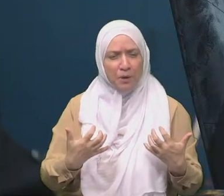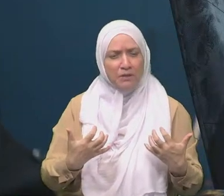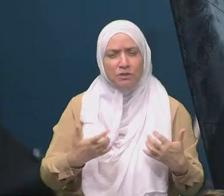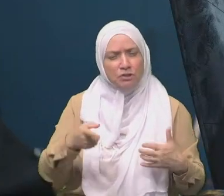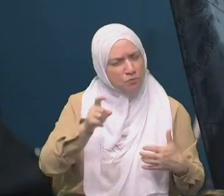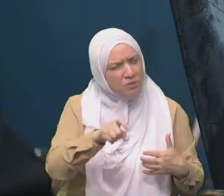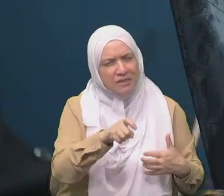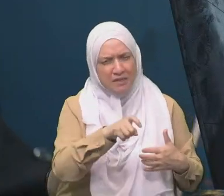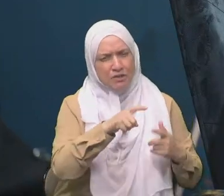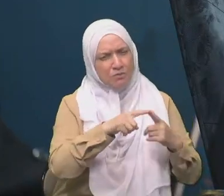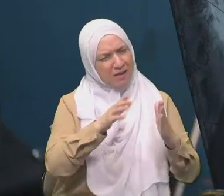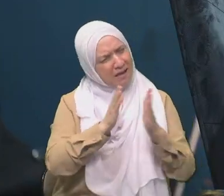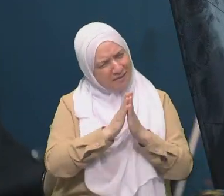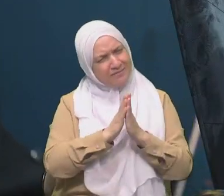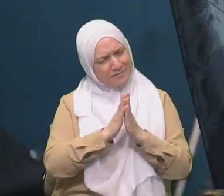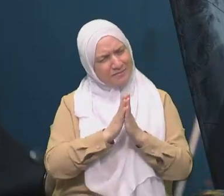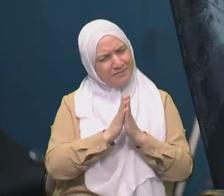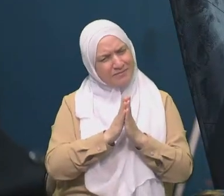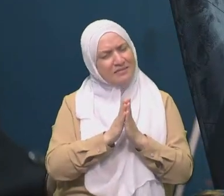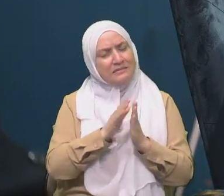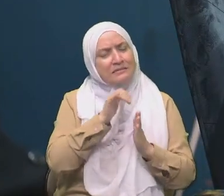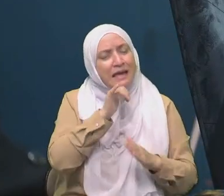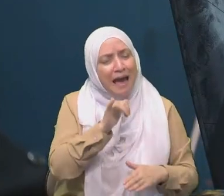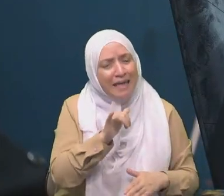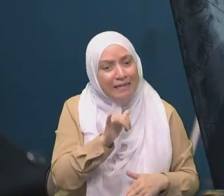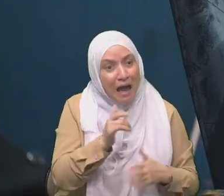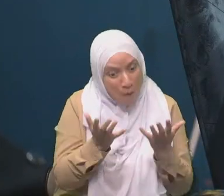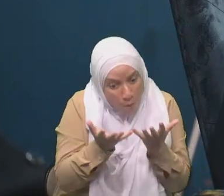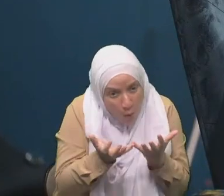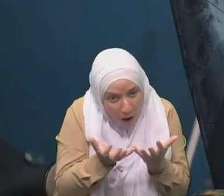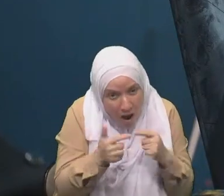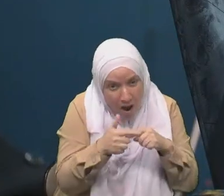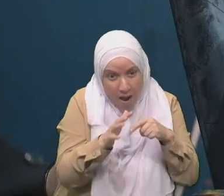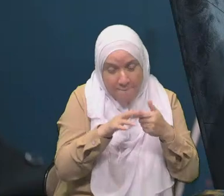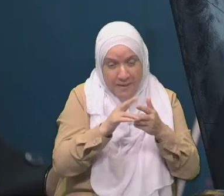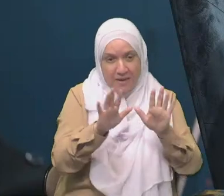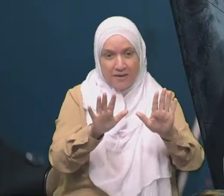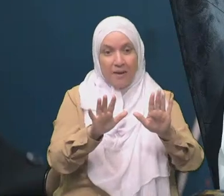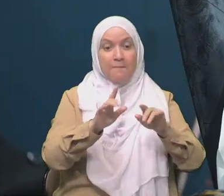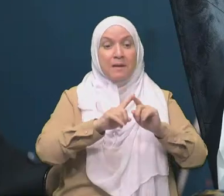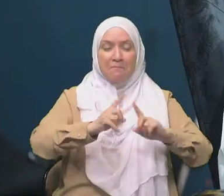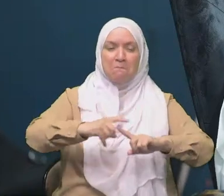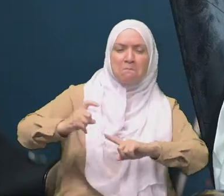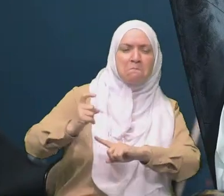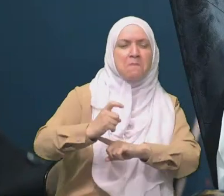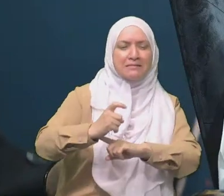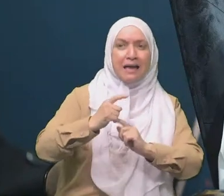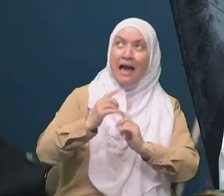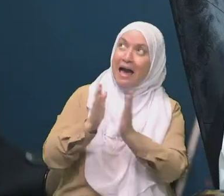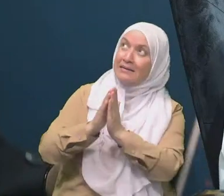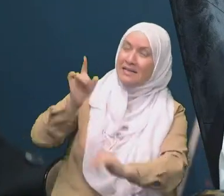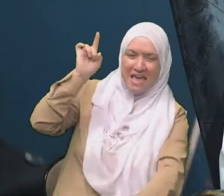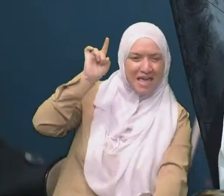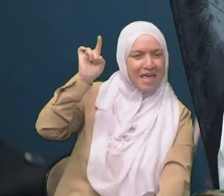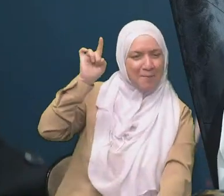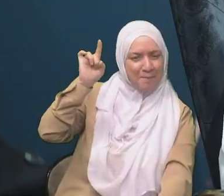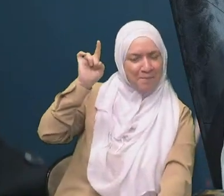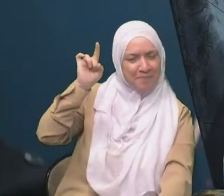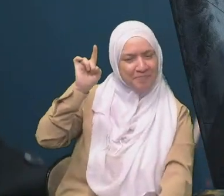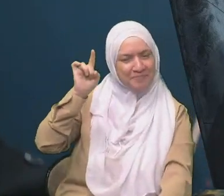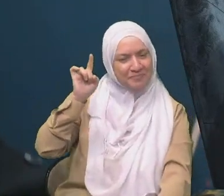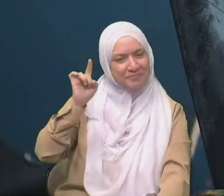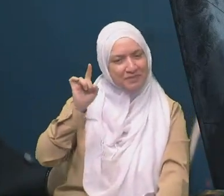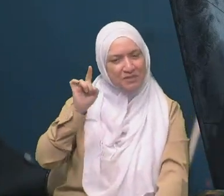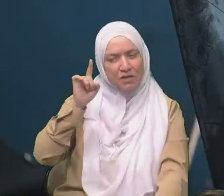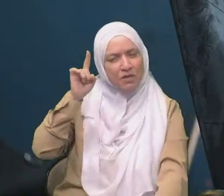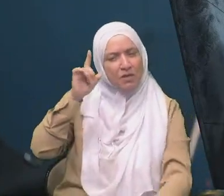fact, it's not you want, no, you need to ask Allah subhanahu wa ta'ala for everything. But as we were talking about it today, in order for this dua